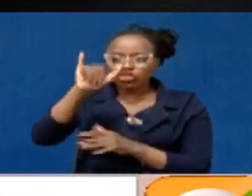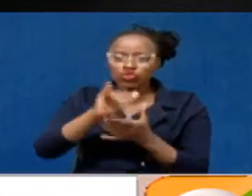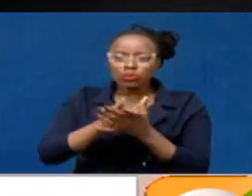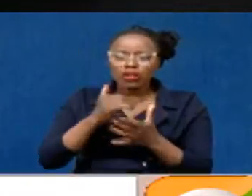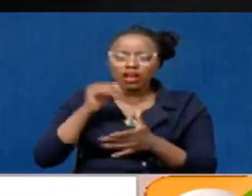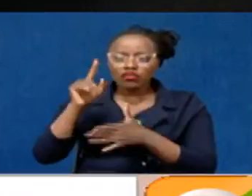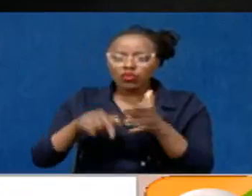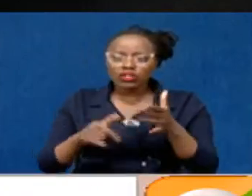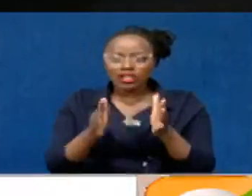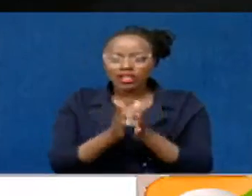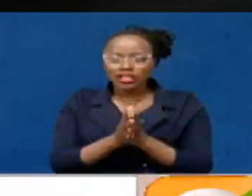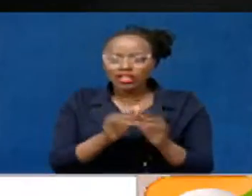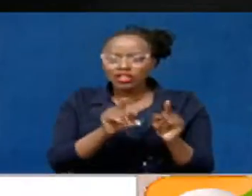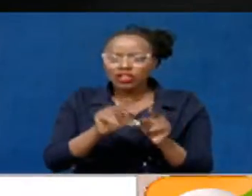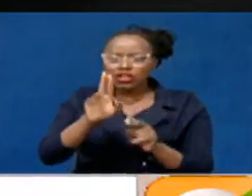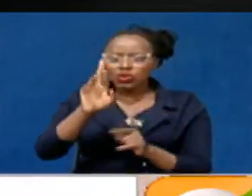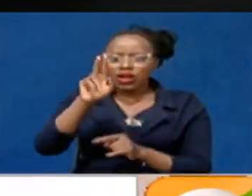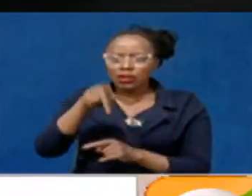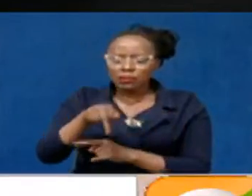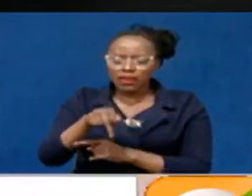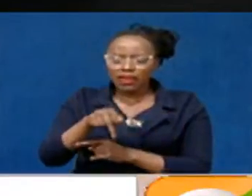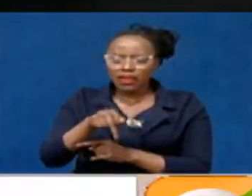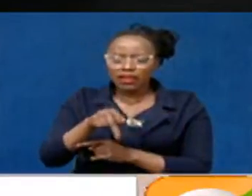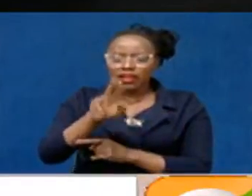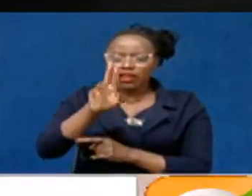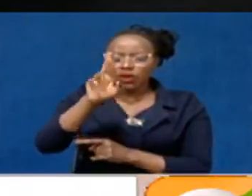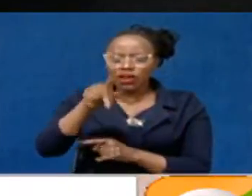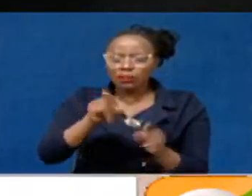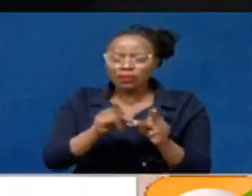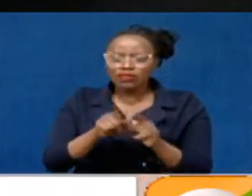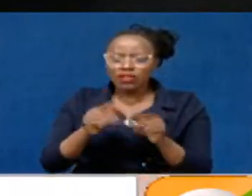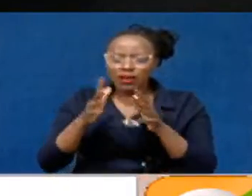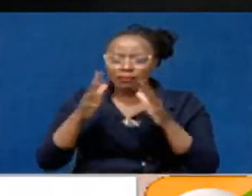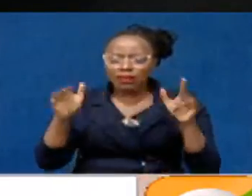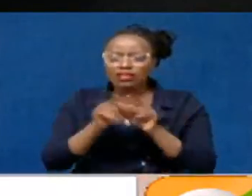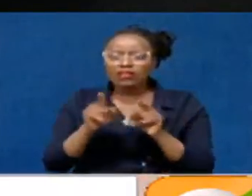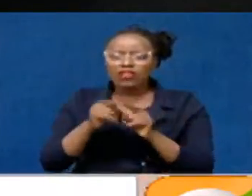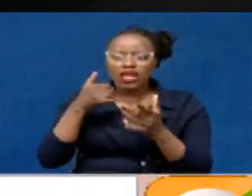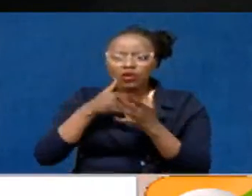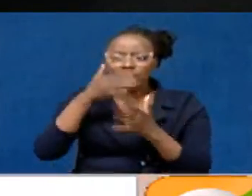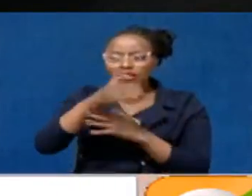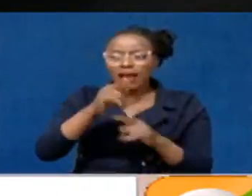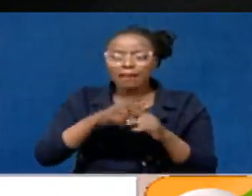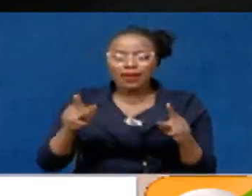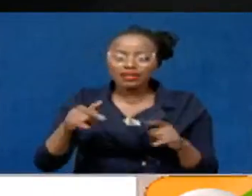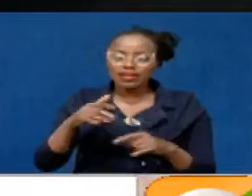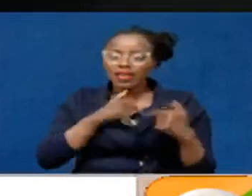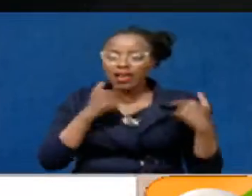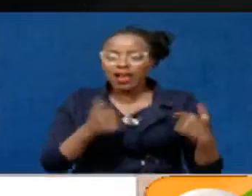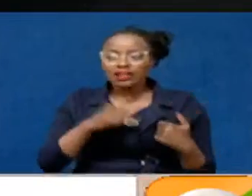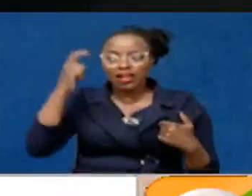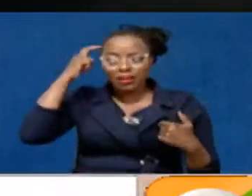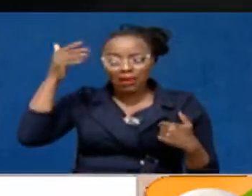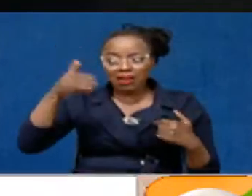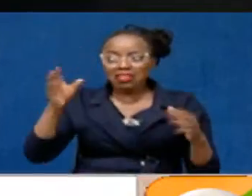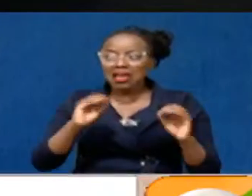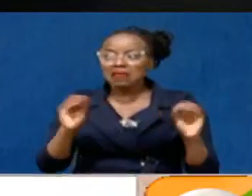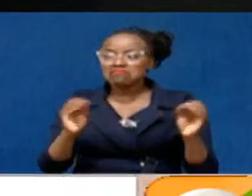now? The URP wing, you know, largely, I know they're still in the party, but heart and mind, you know, has